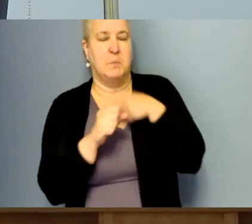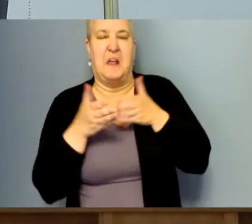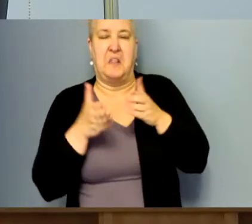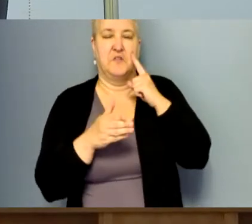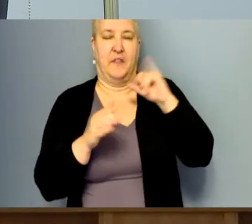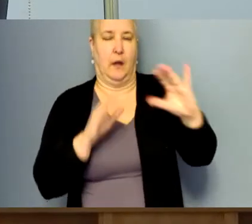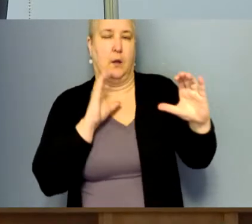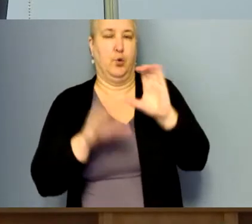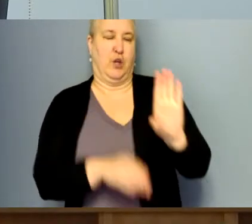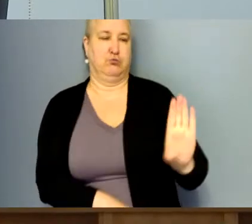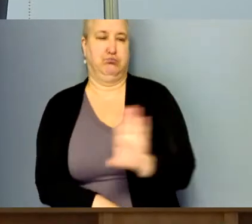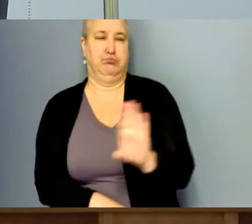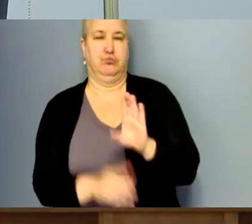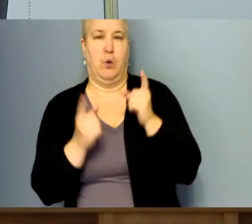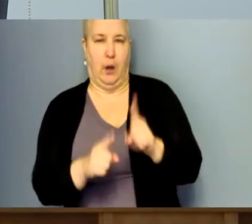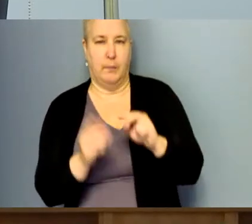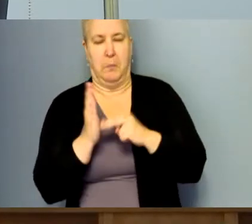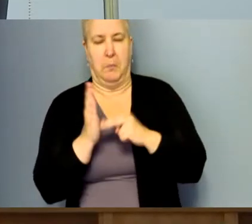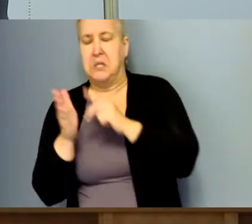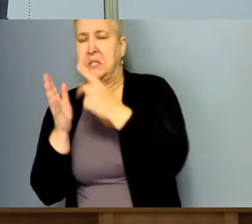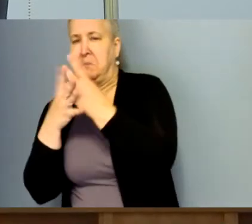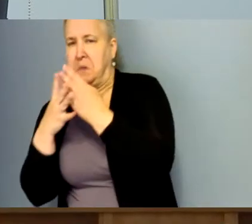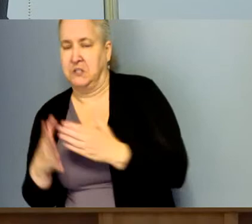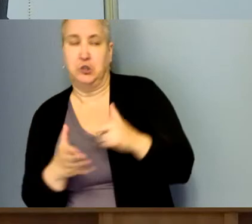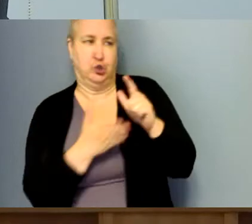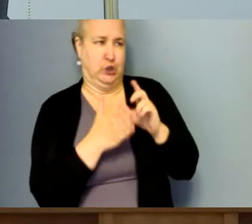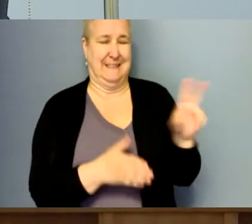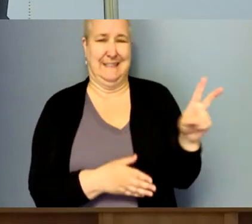communication to happen so that inmates can communicate with their attorneys.